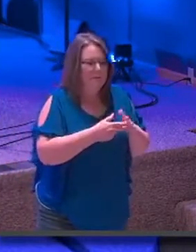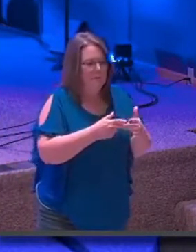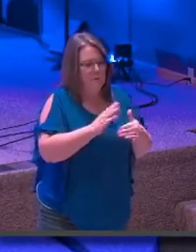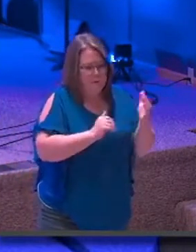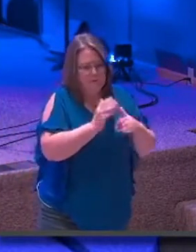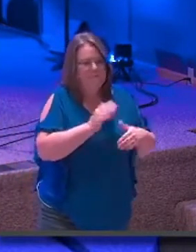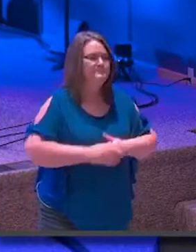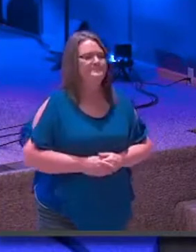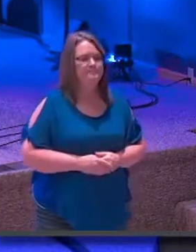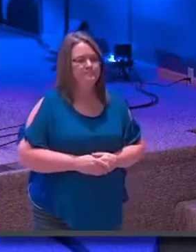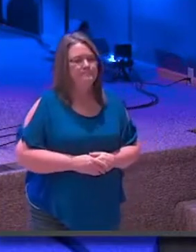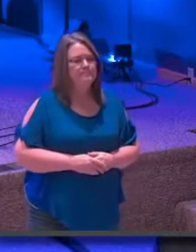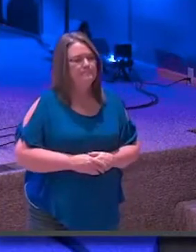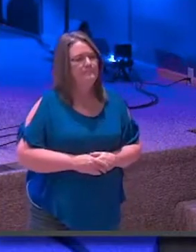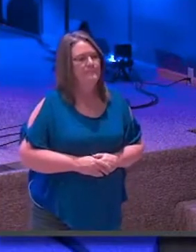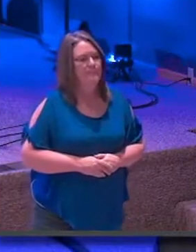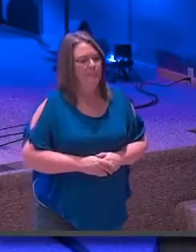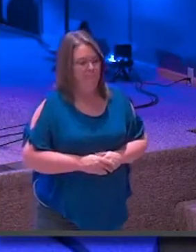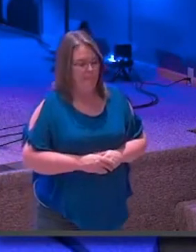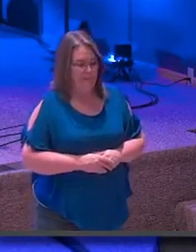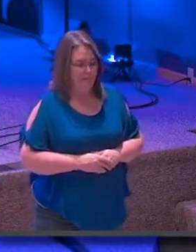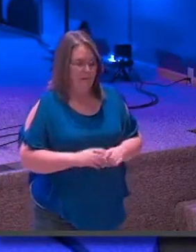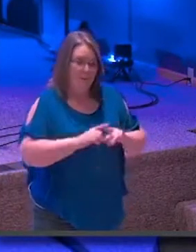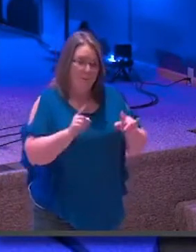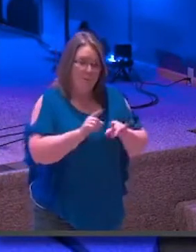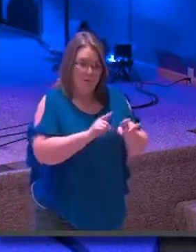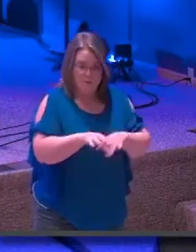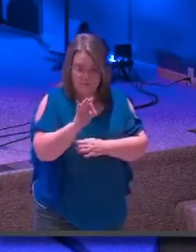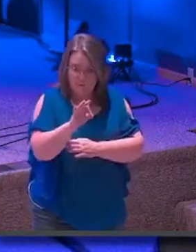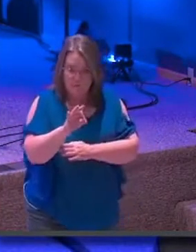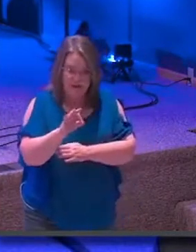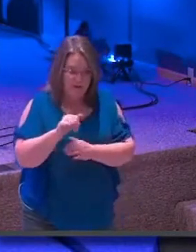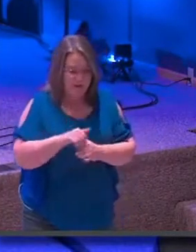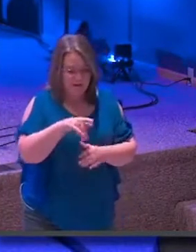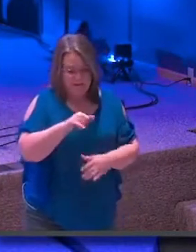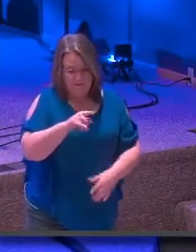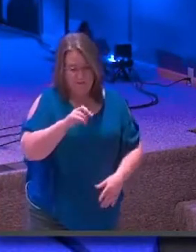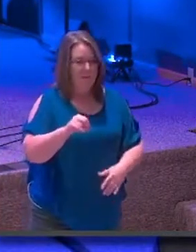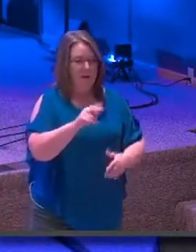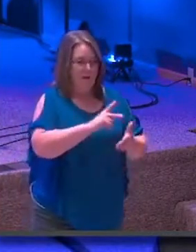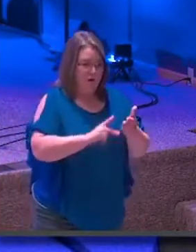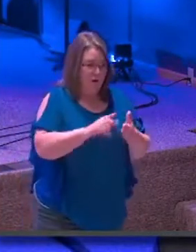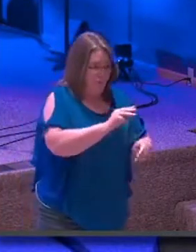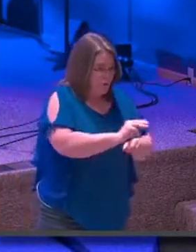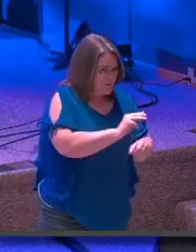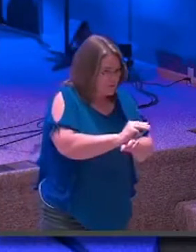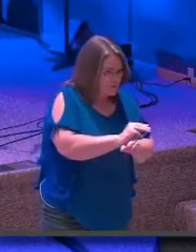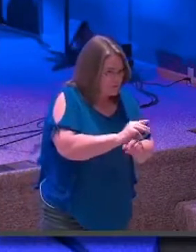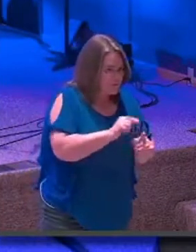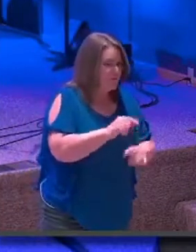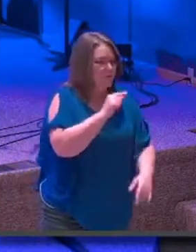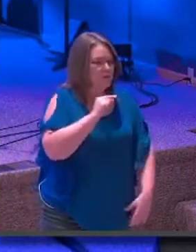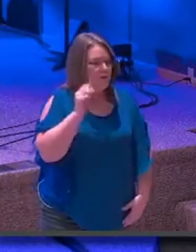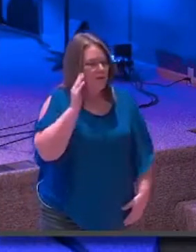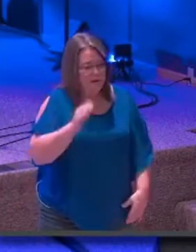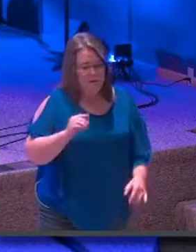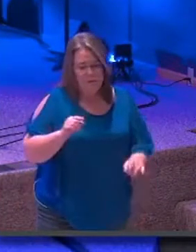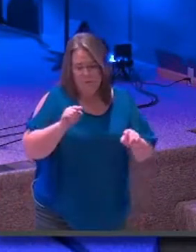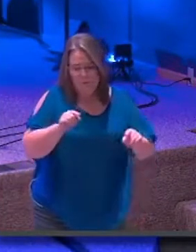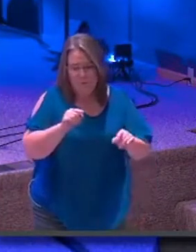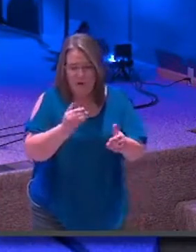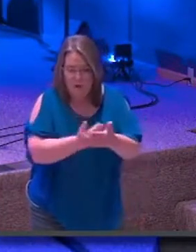between building and the people. But you also find in the pattern of Paul's ministry to the Gentiles, he would go to a new place,